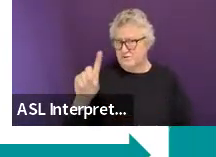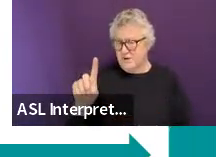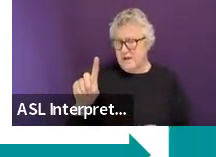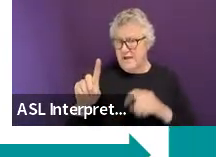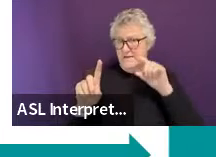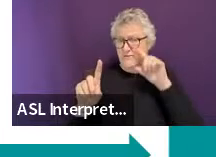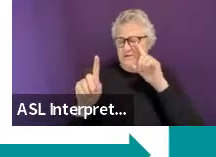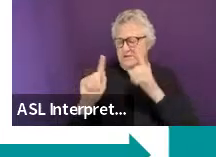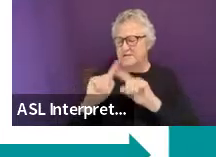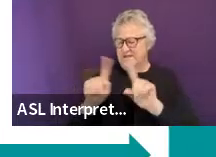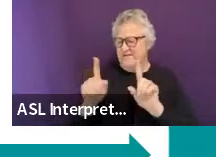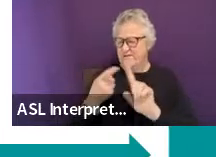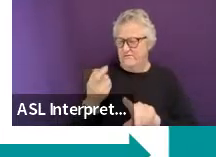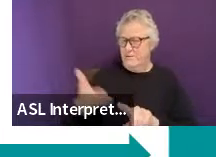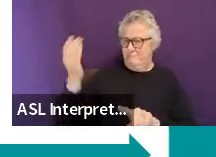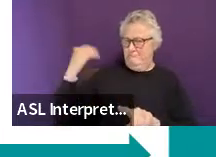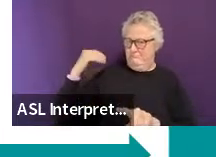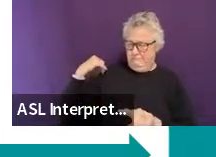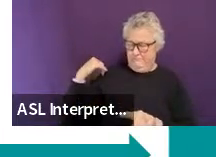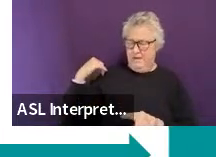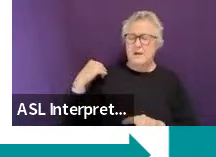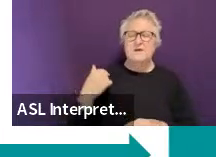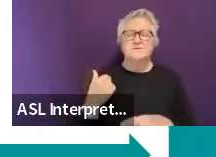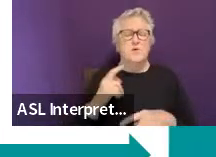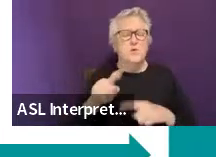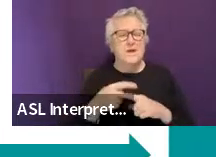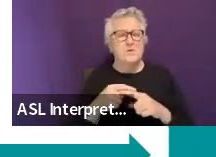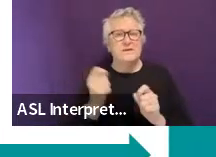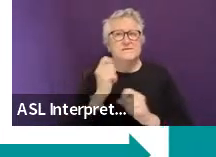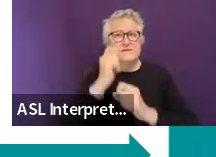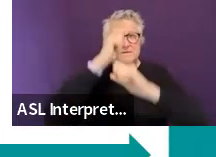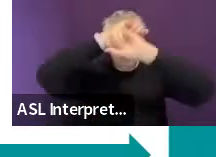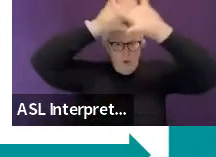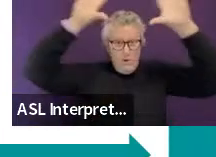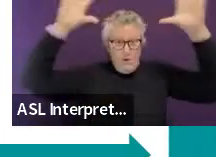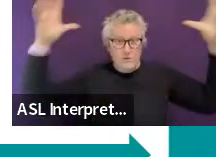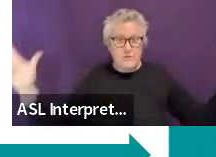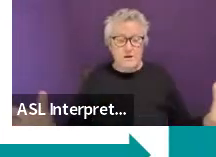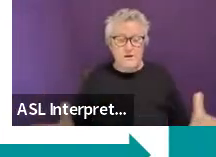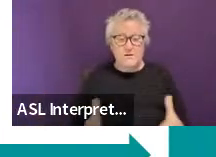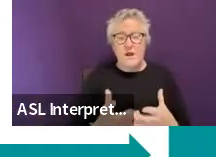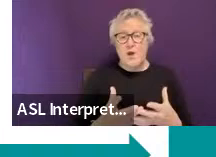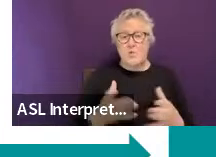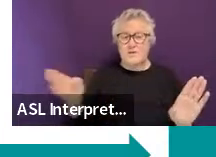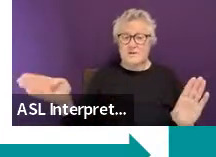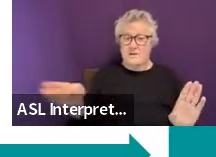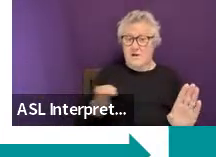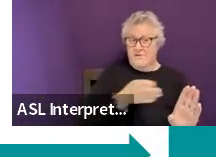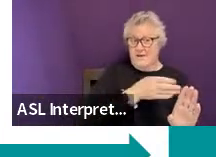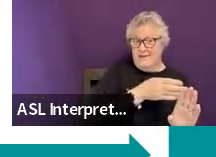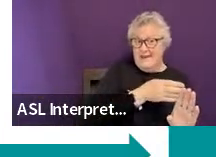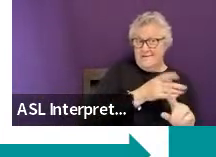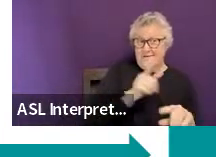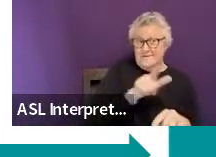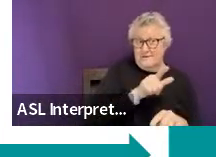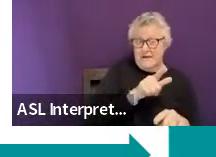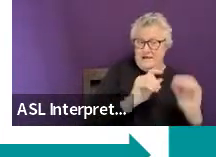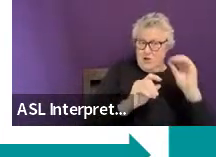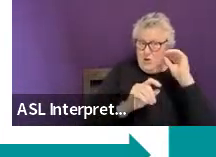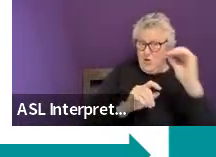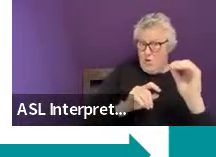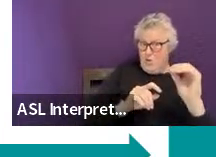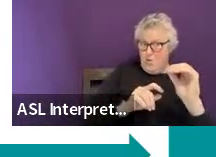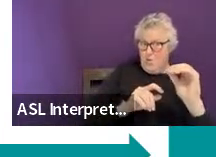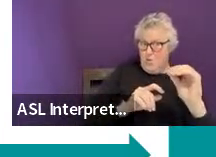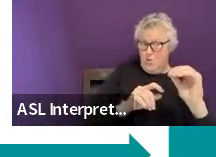So when we look at this holistically, our team looked all the way to the left at the 0 auxiliary lanes and the no interchange, and found that